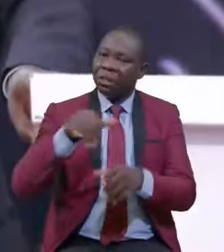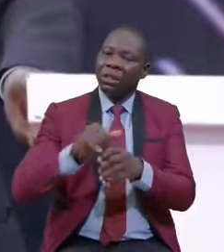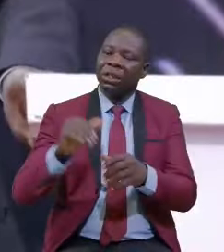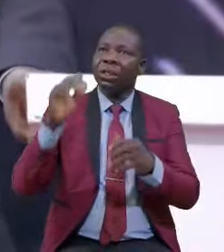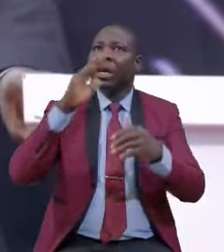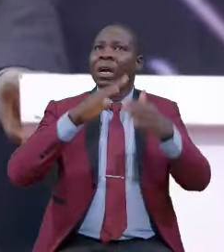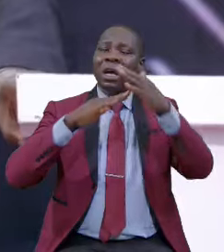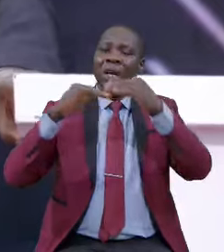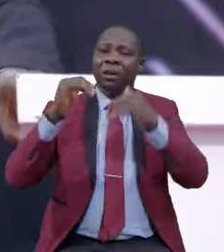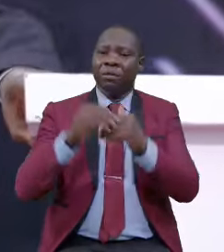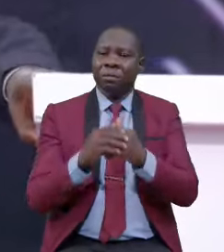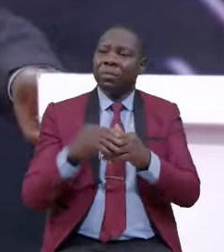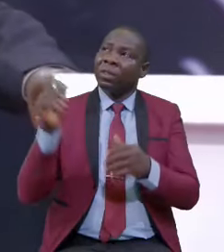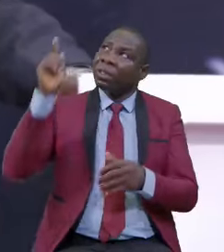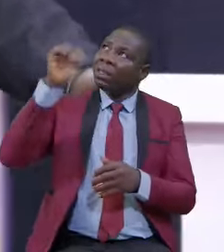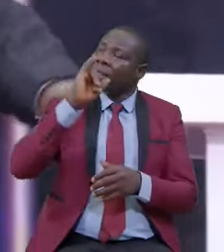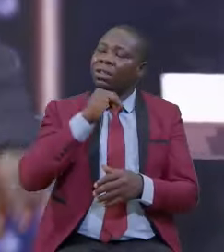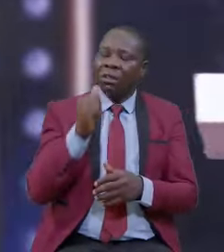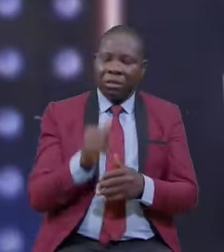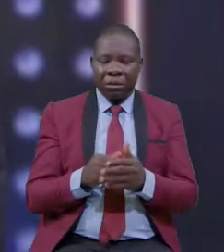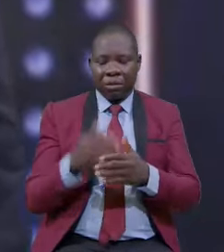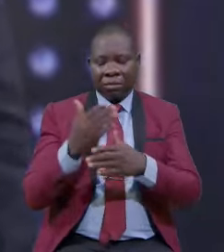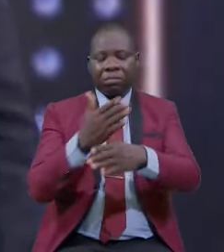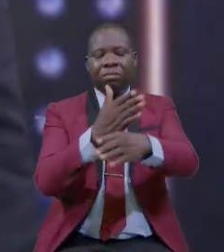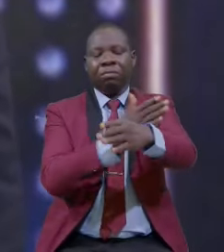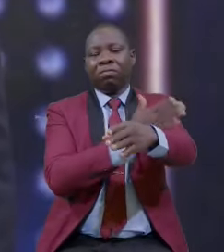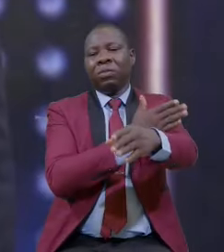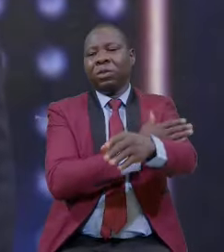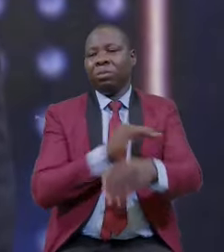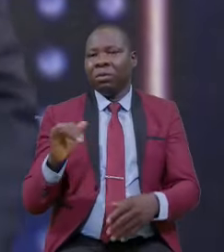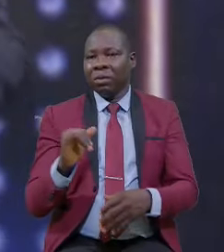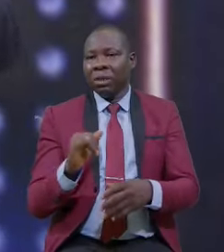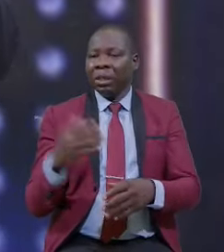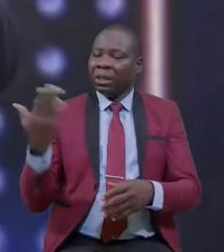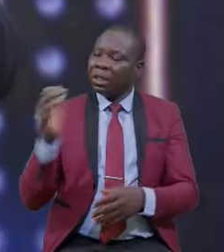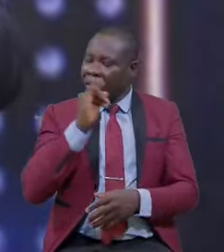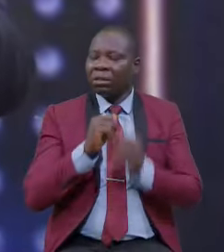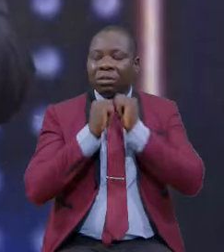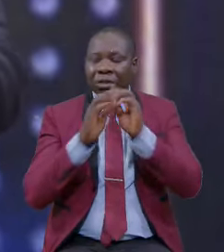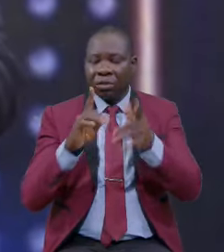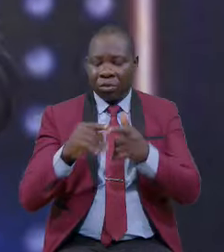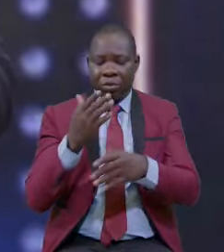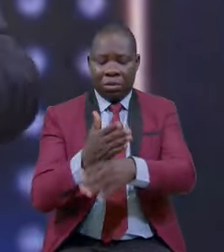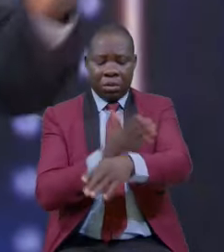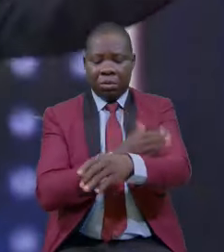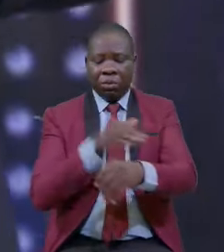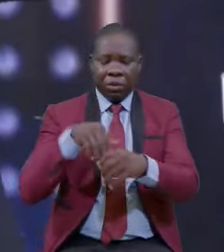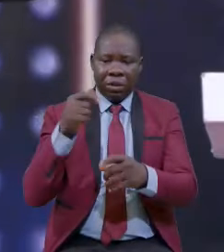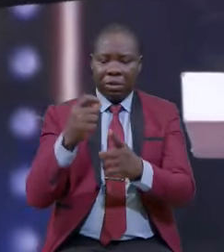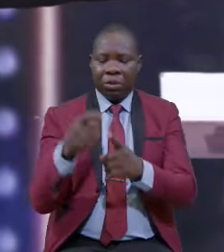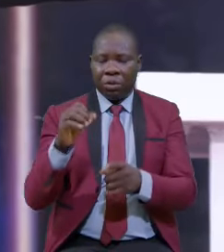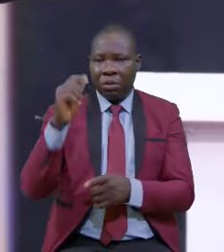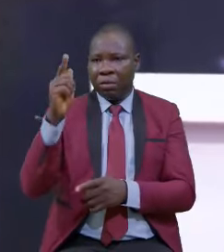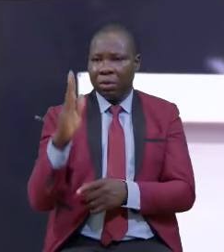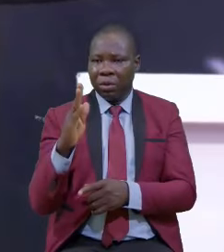not improving. So there is nothing to improve in his word. The knowledge he has now, he had